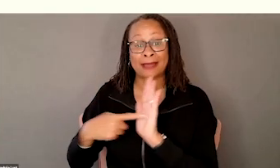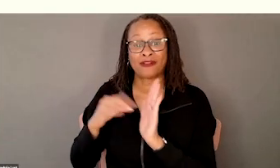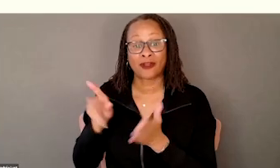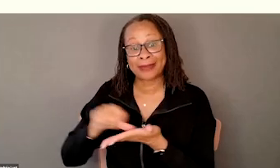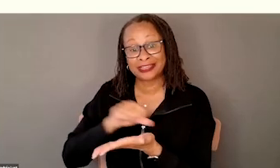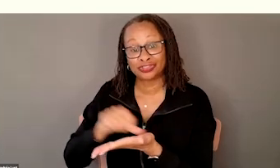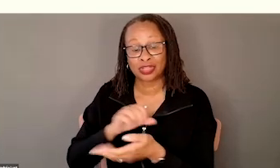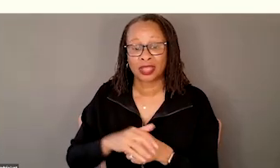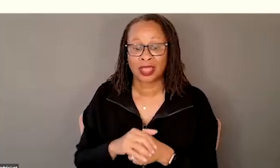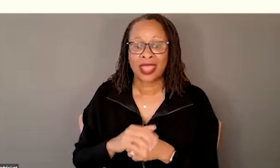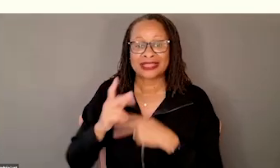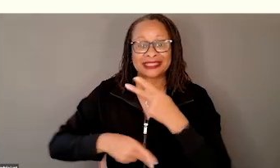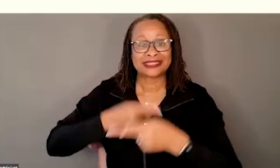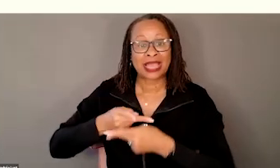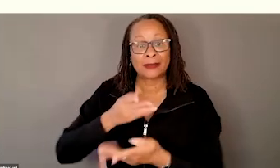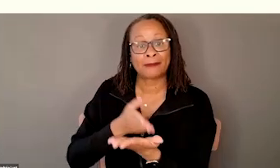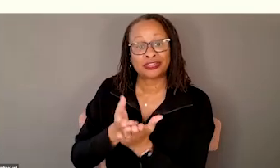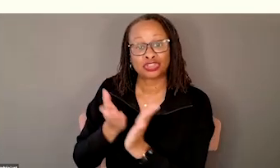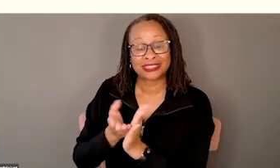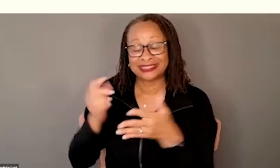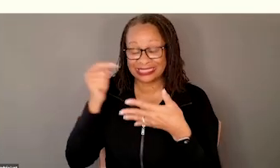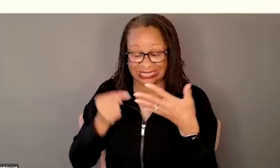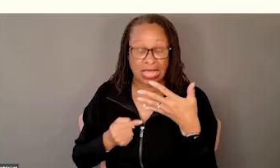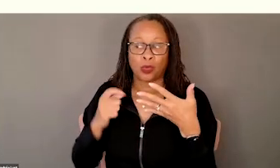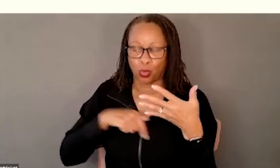of the type of budget and detail we're looking for.